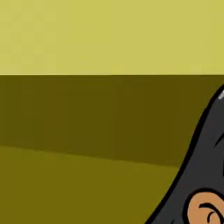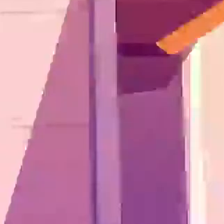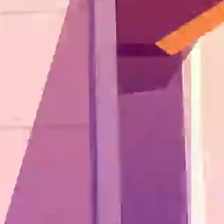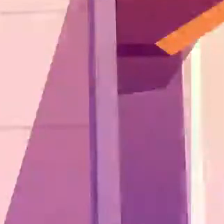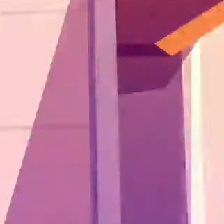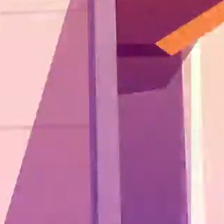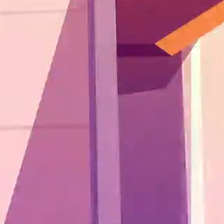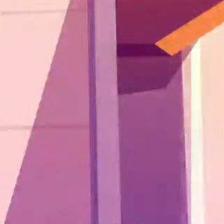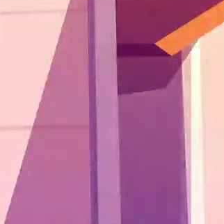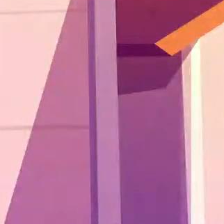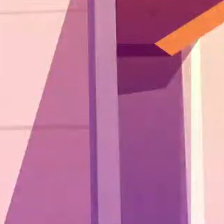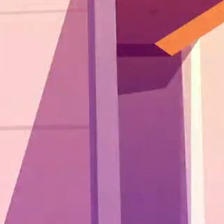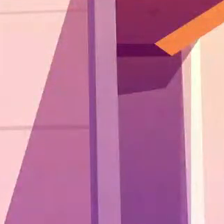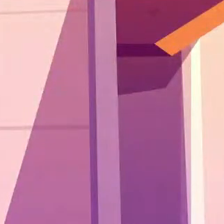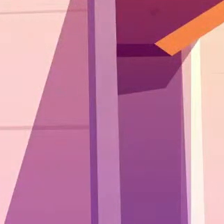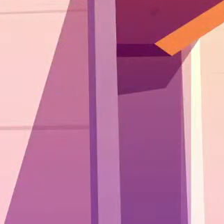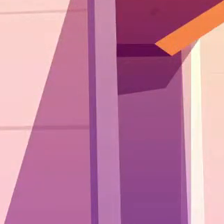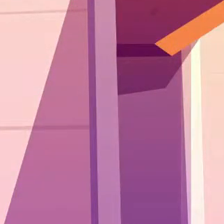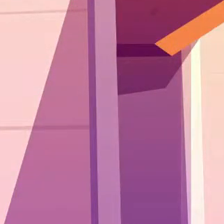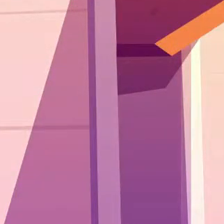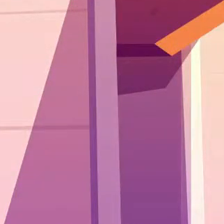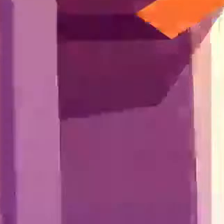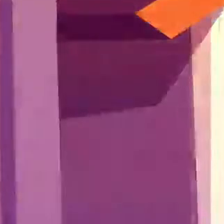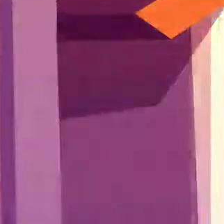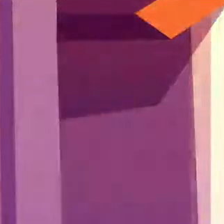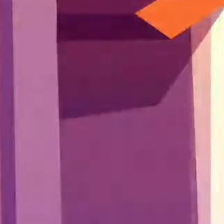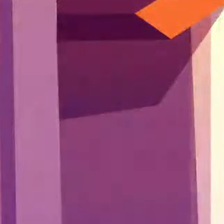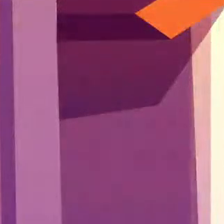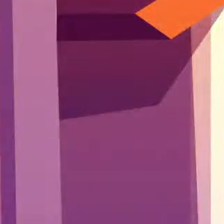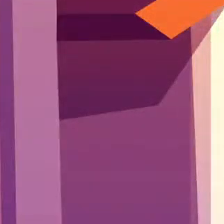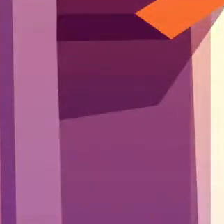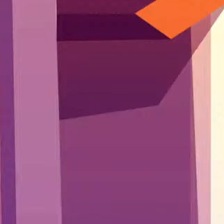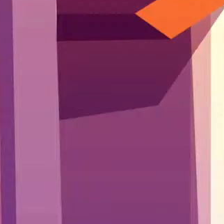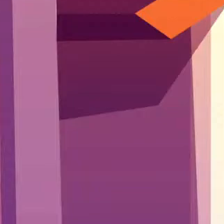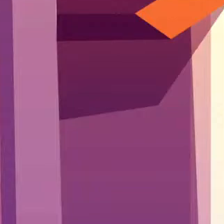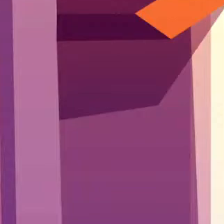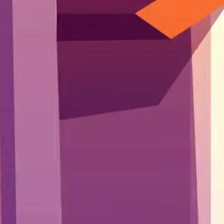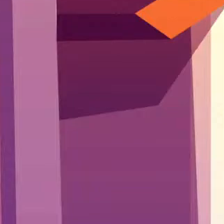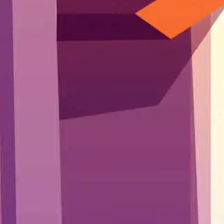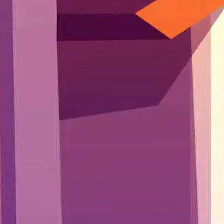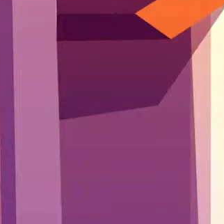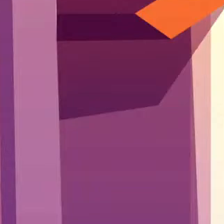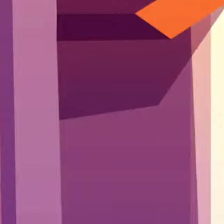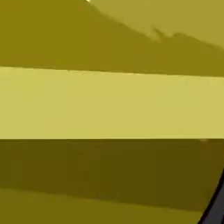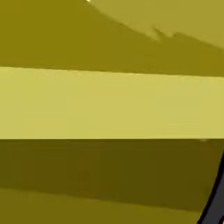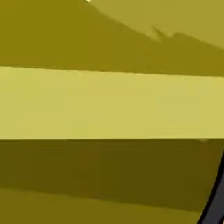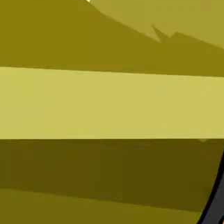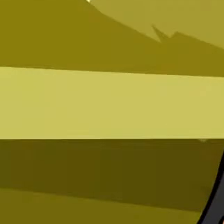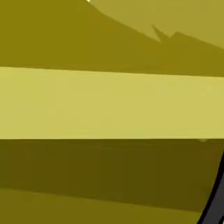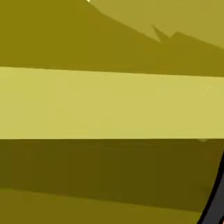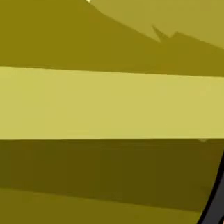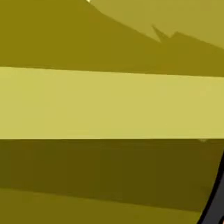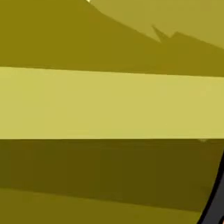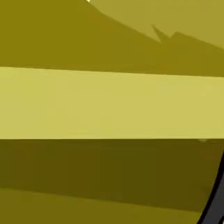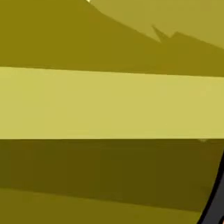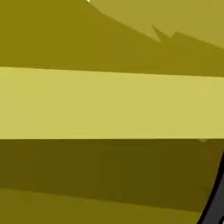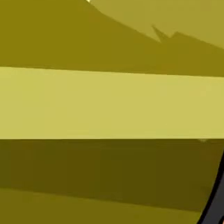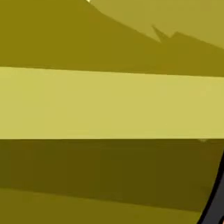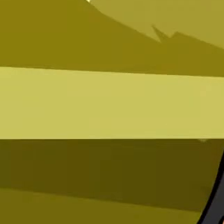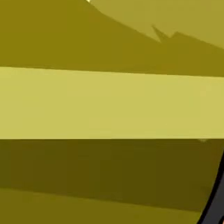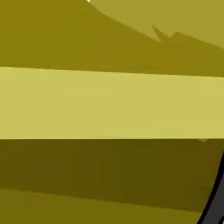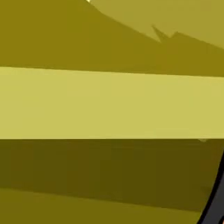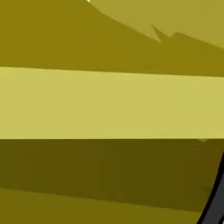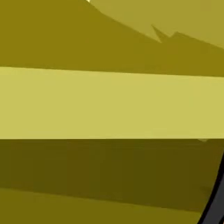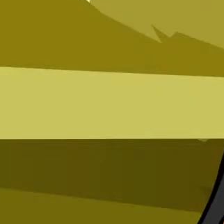Coronavirus. Mom says it can get inside you and make you sick. Well, it can, but you want me to tell you the best ways to fight a supervillain like